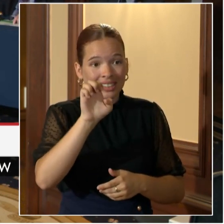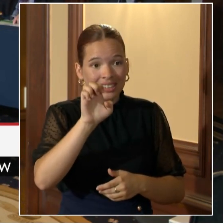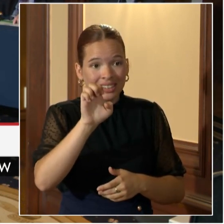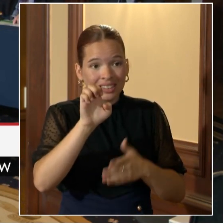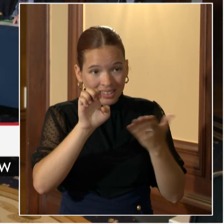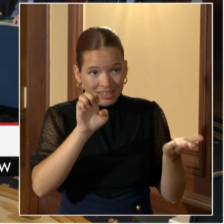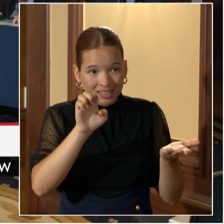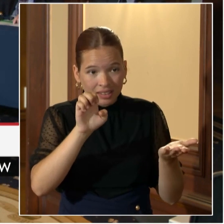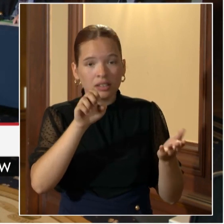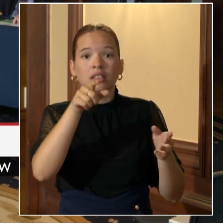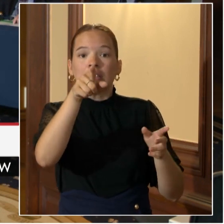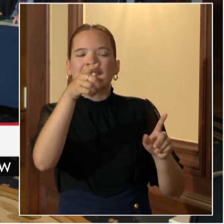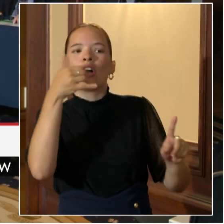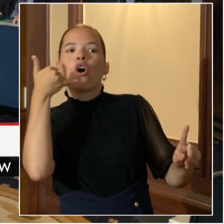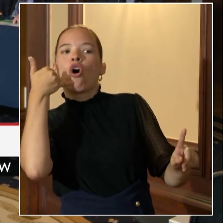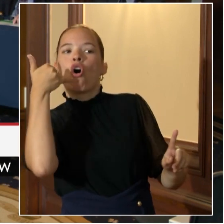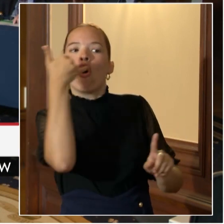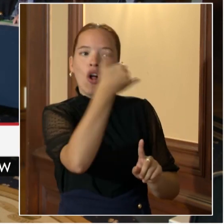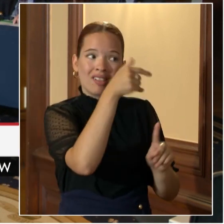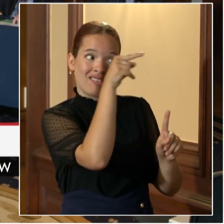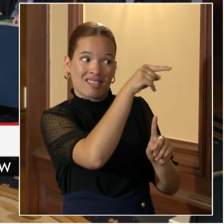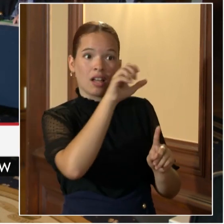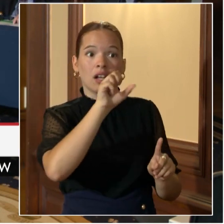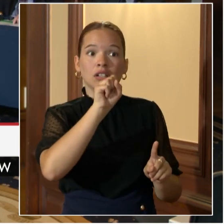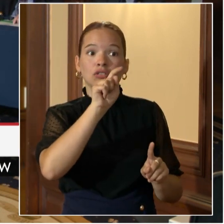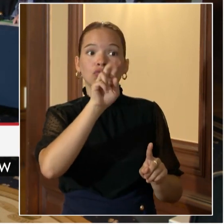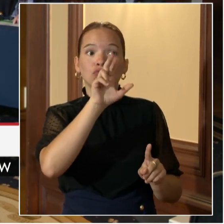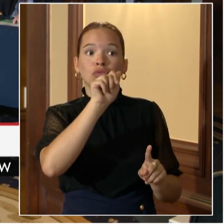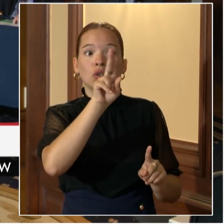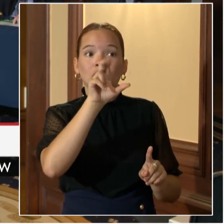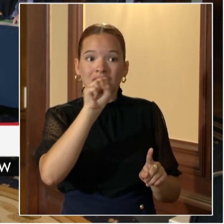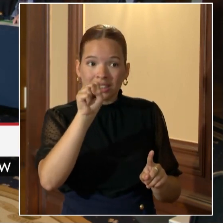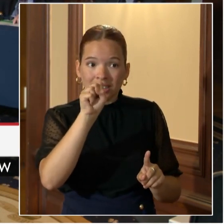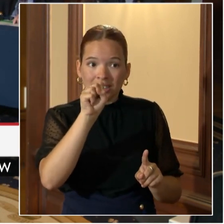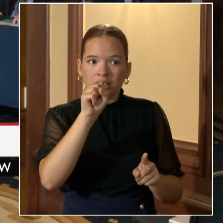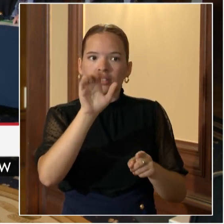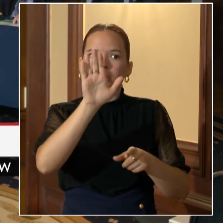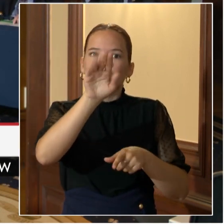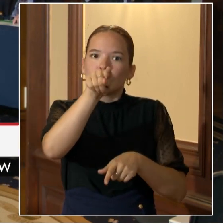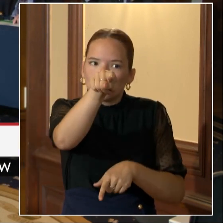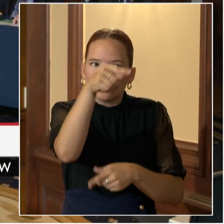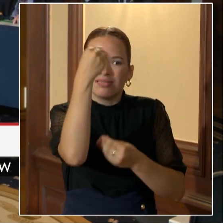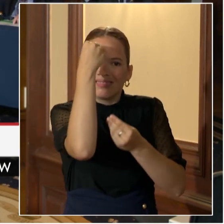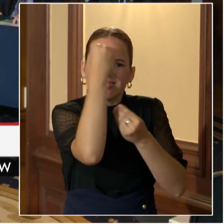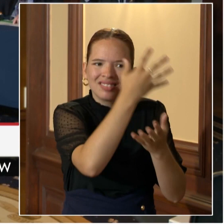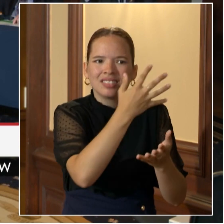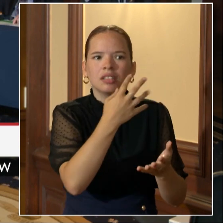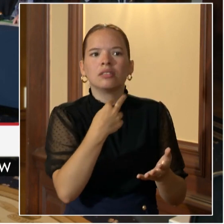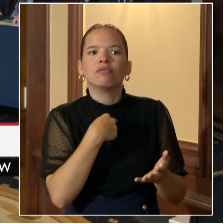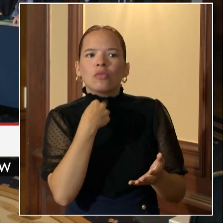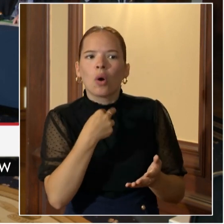Okay, that's So a to little claim bit, that partiality isn't is- necessarily a budget issue, but Yeah.